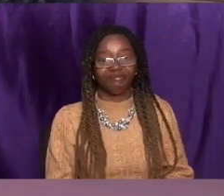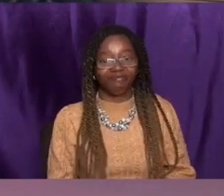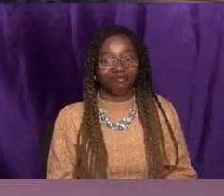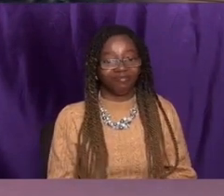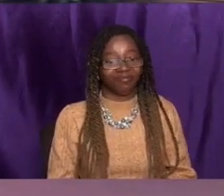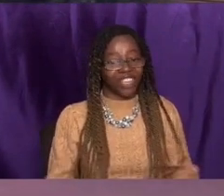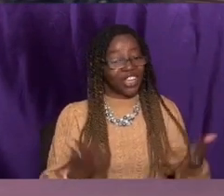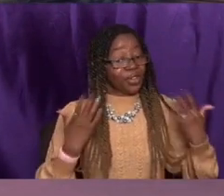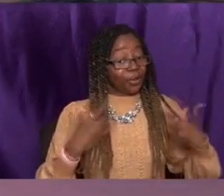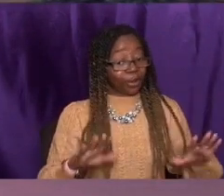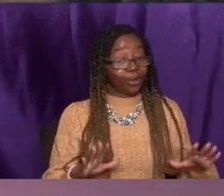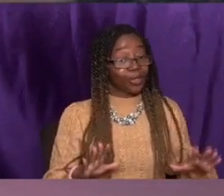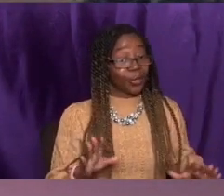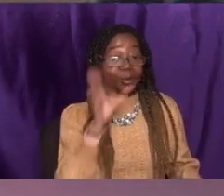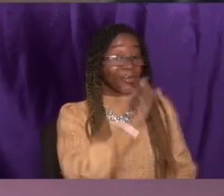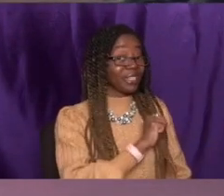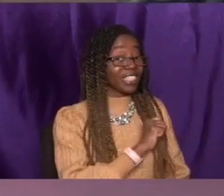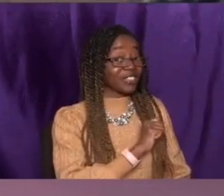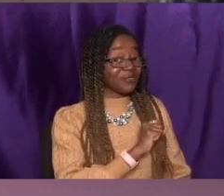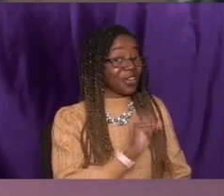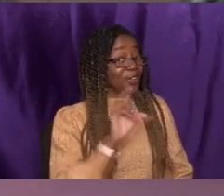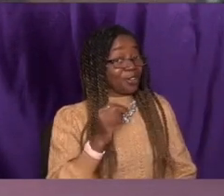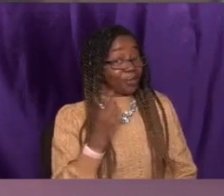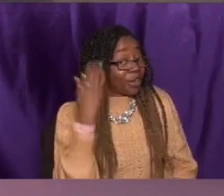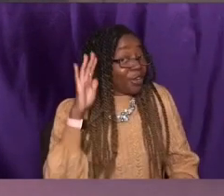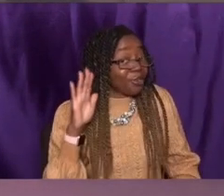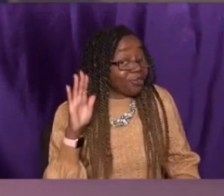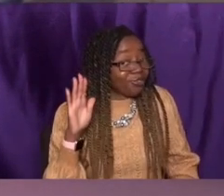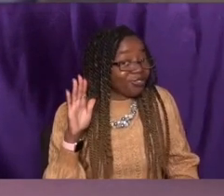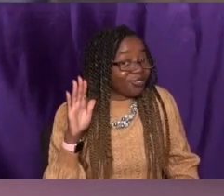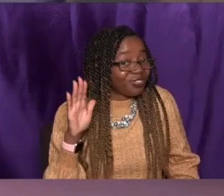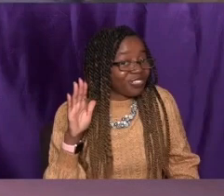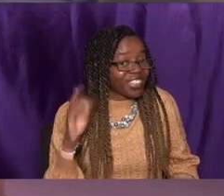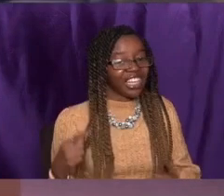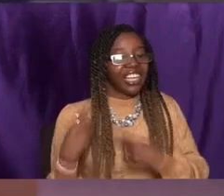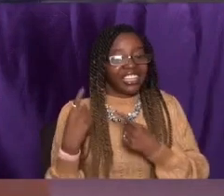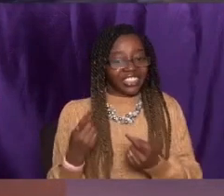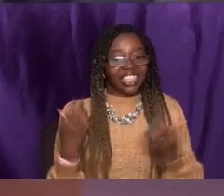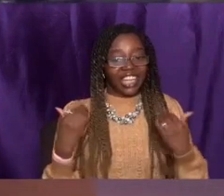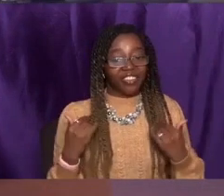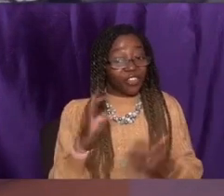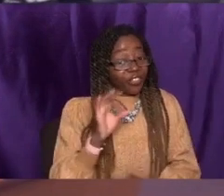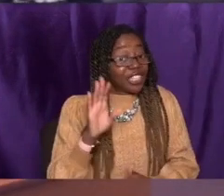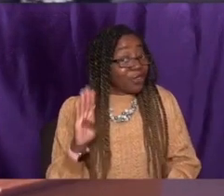Stuff come up missing. Don't nobody know where it is till they have it on Facebook.